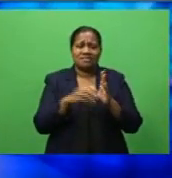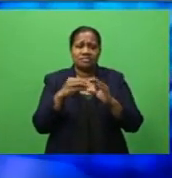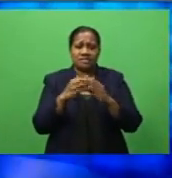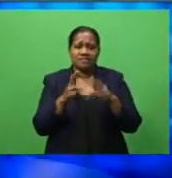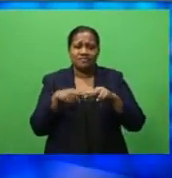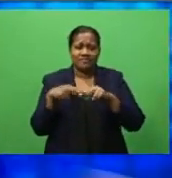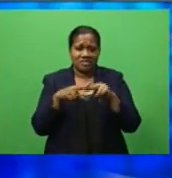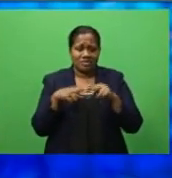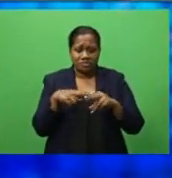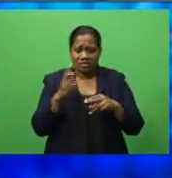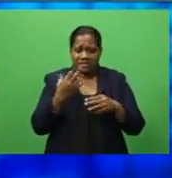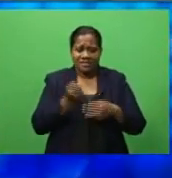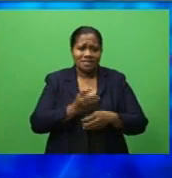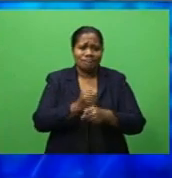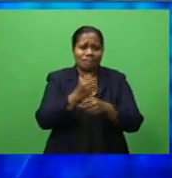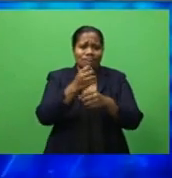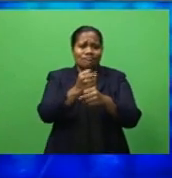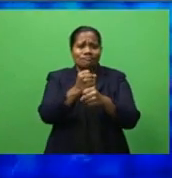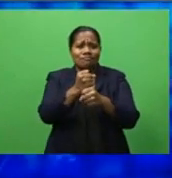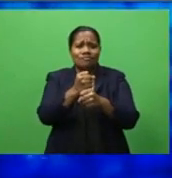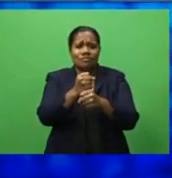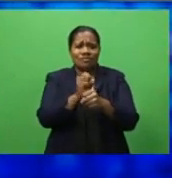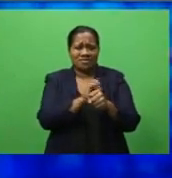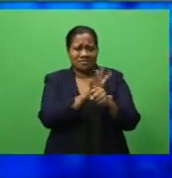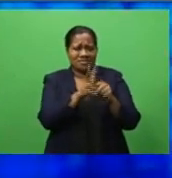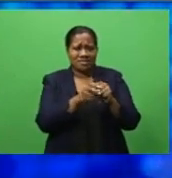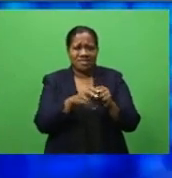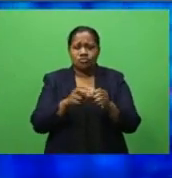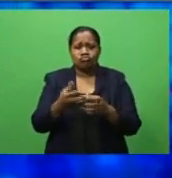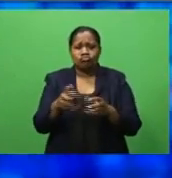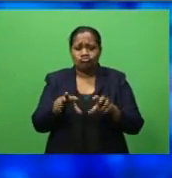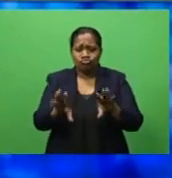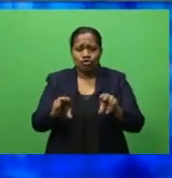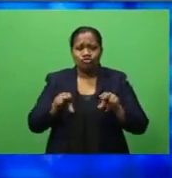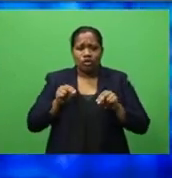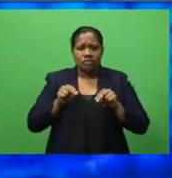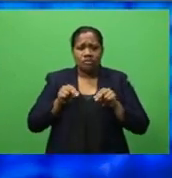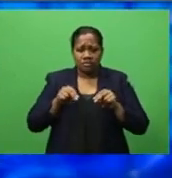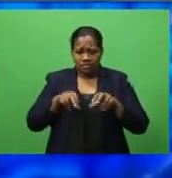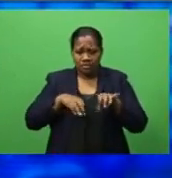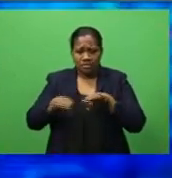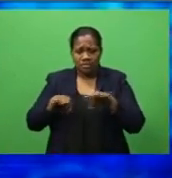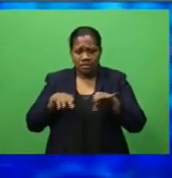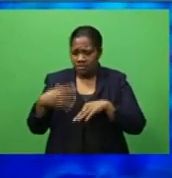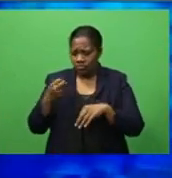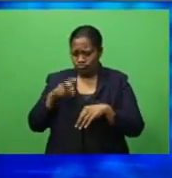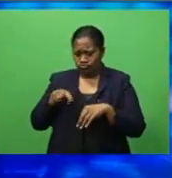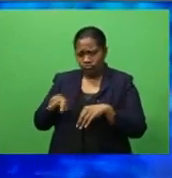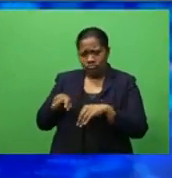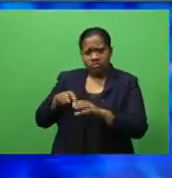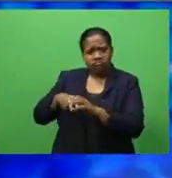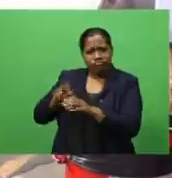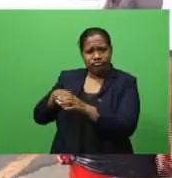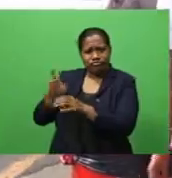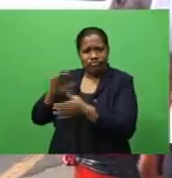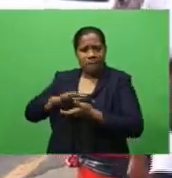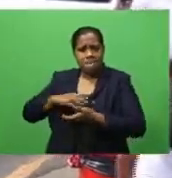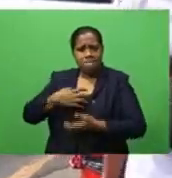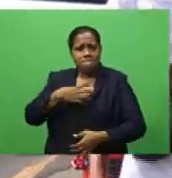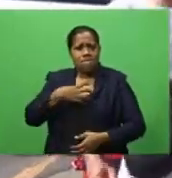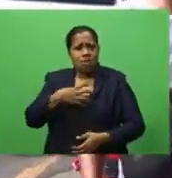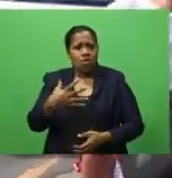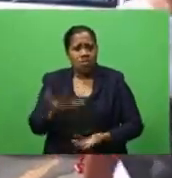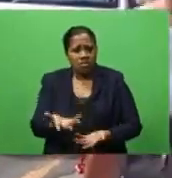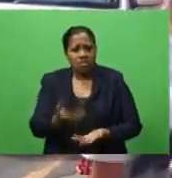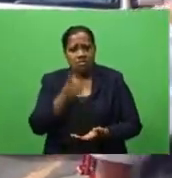in the Fiji National Provident Fund's COVID-19 withdrawal scheme supports an increase in unemployment. As of the 27th of May,